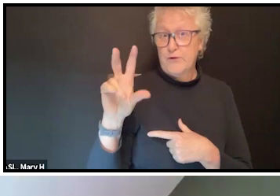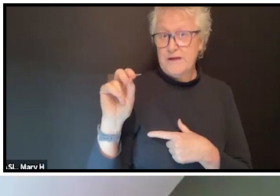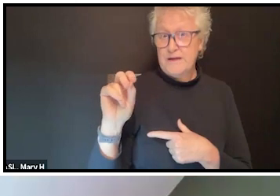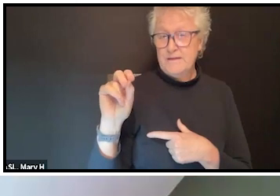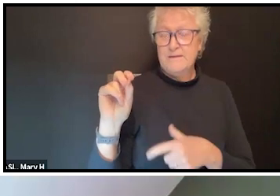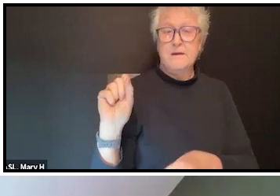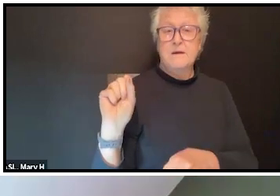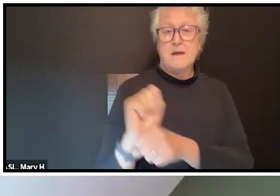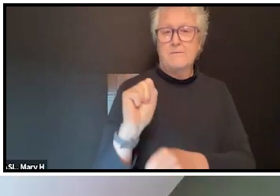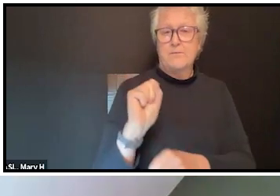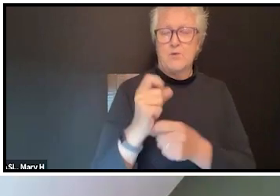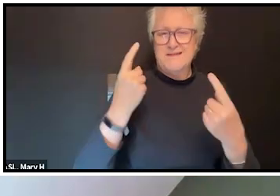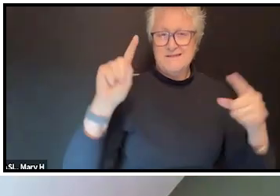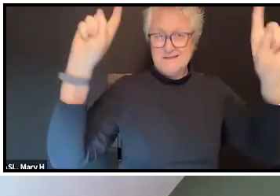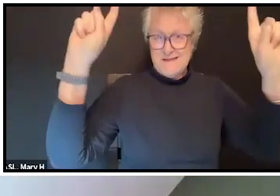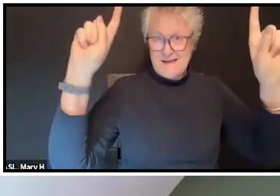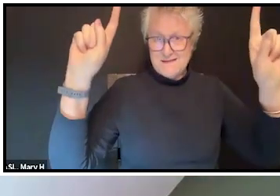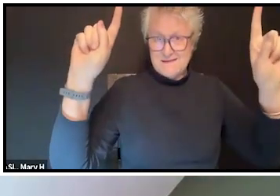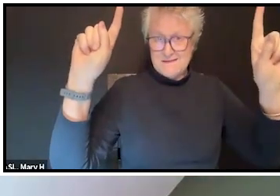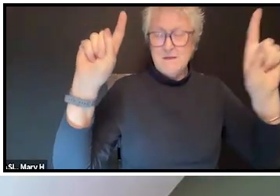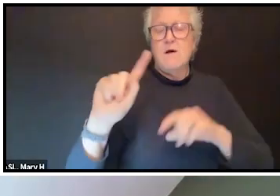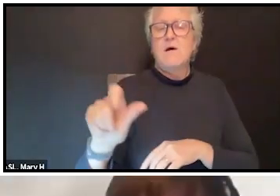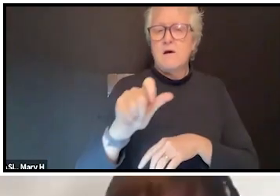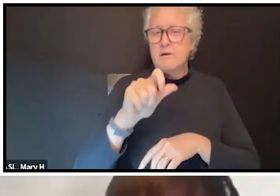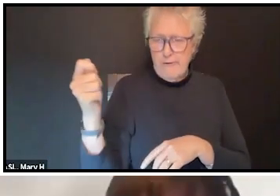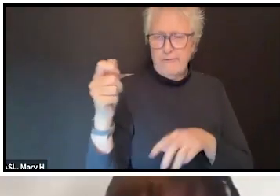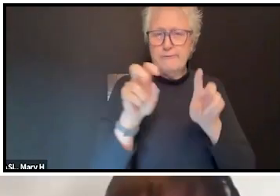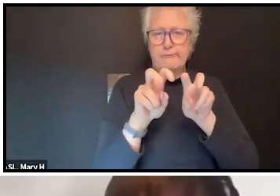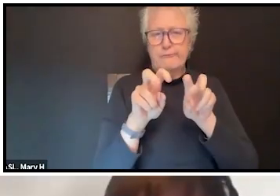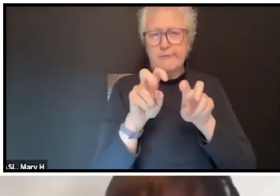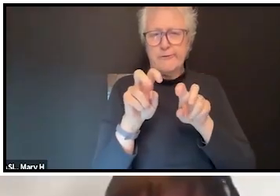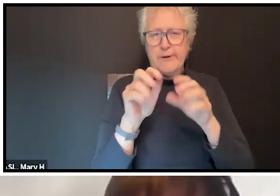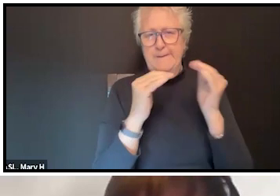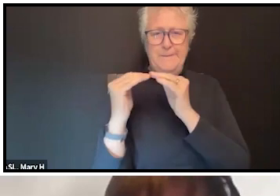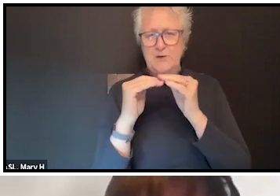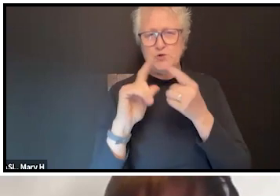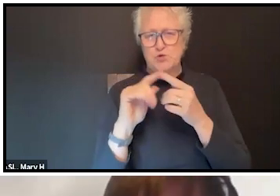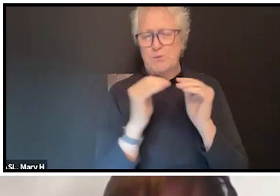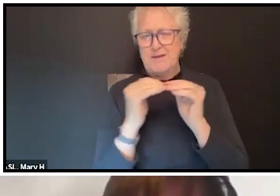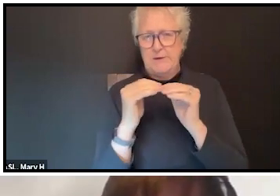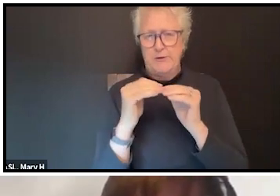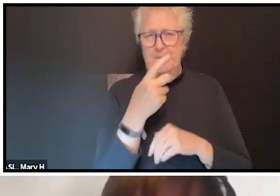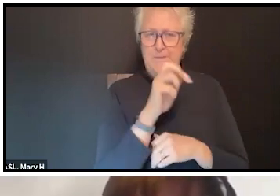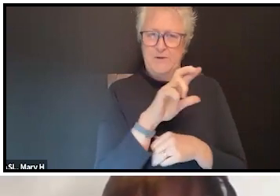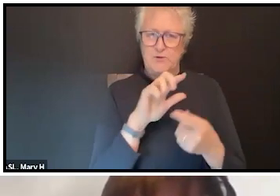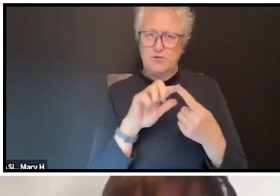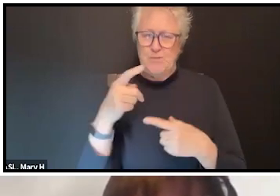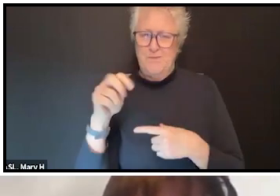again, a consumer peer panel. And then May 21st, we will have a